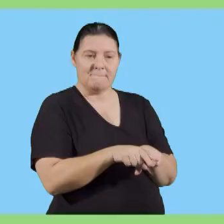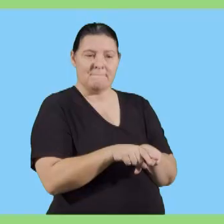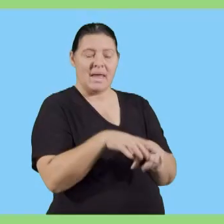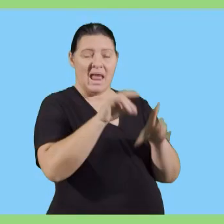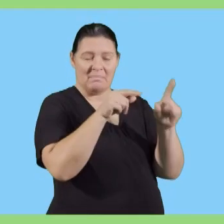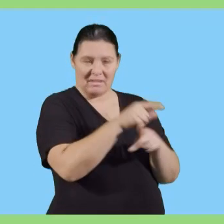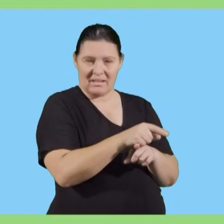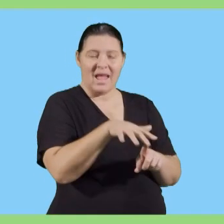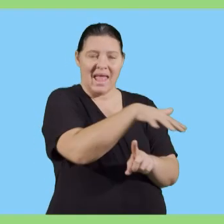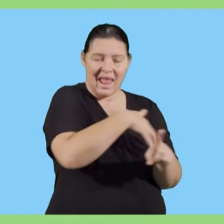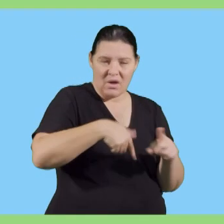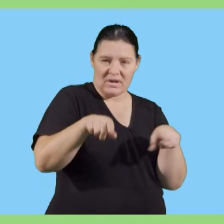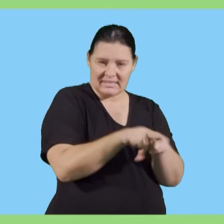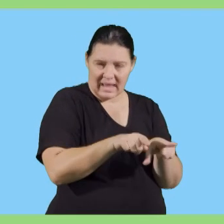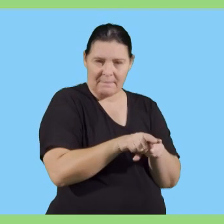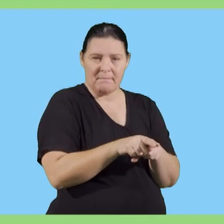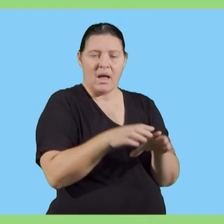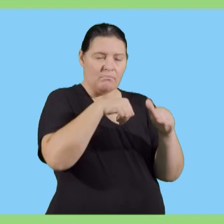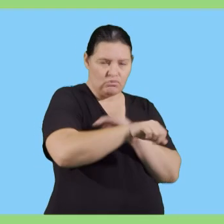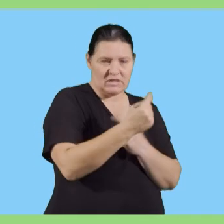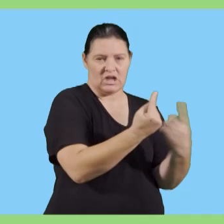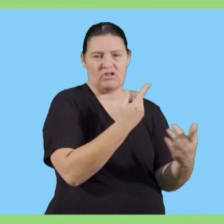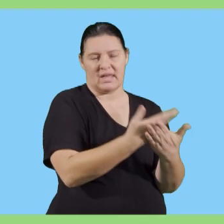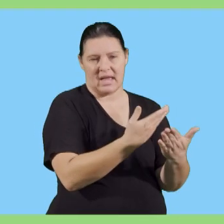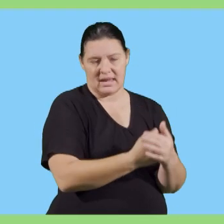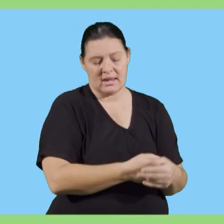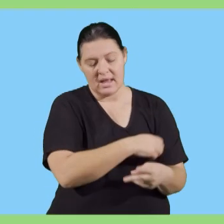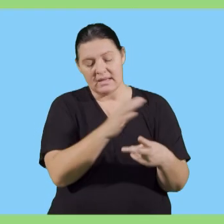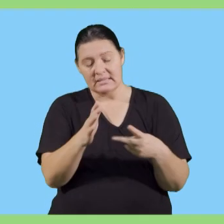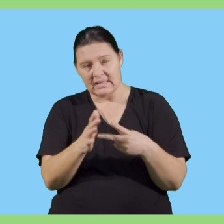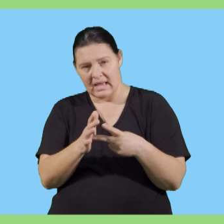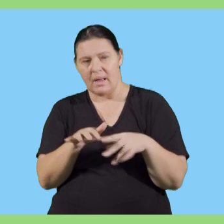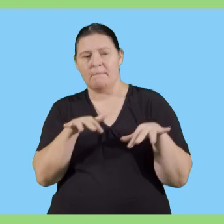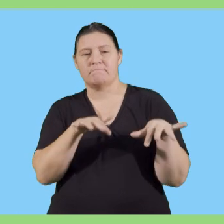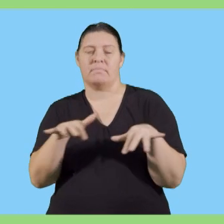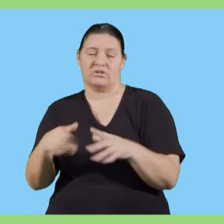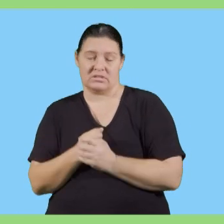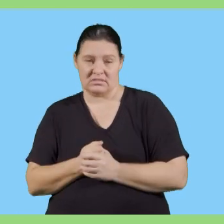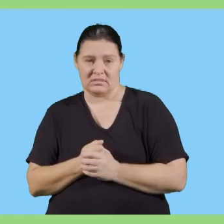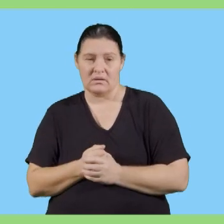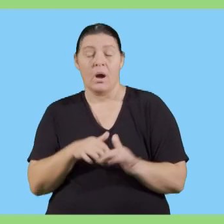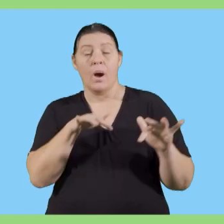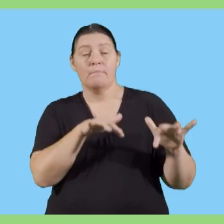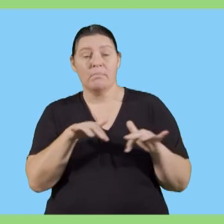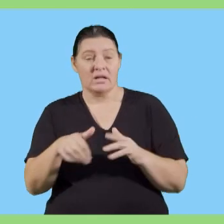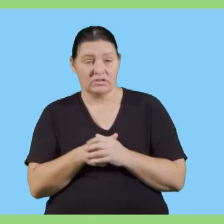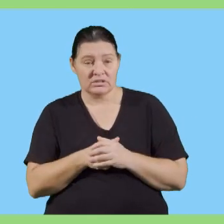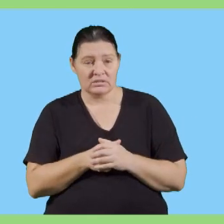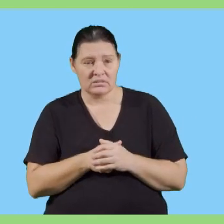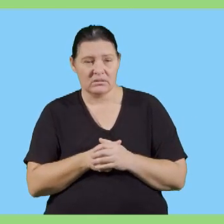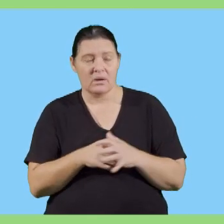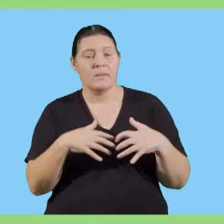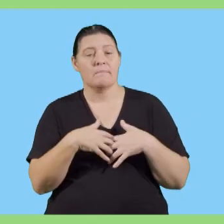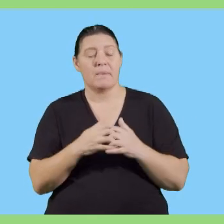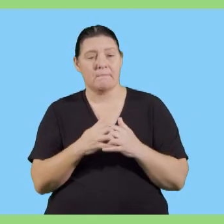a population. Now we said that a population is made up of a variety of species that